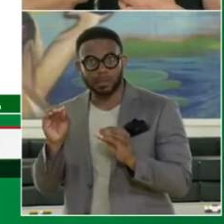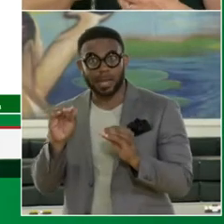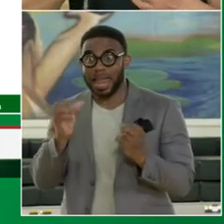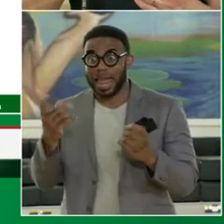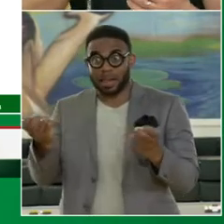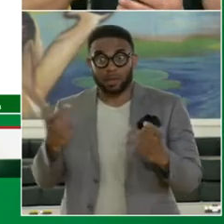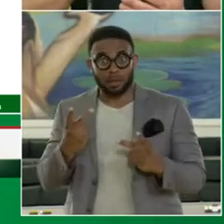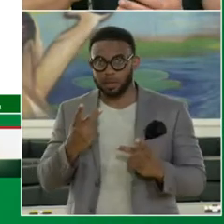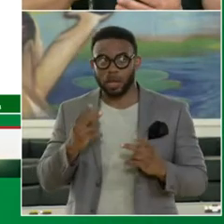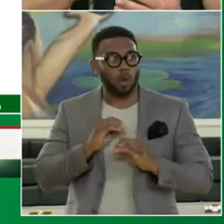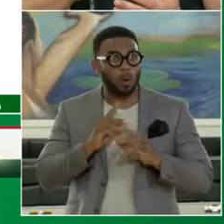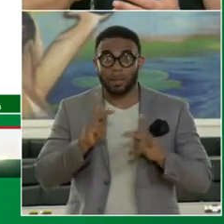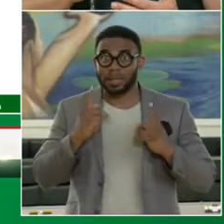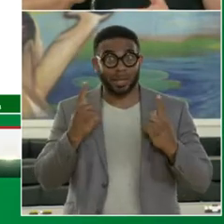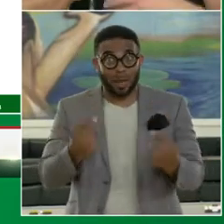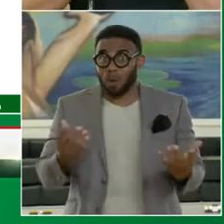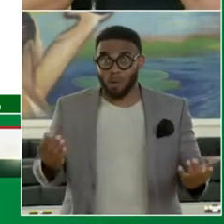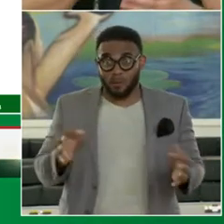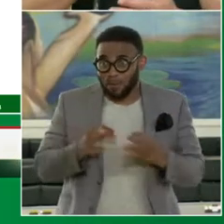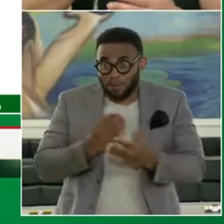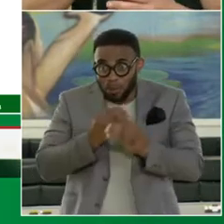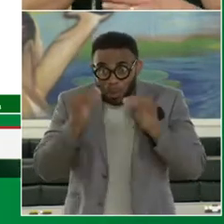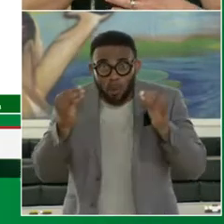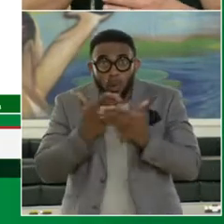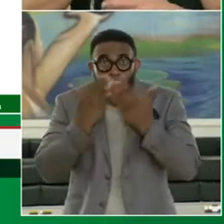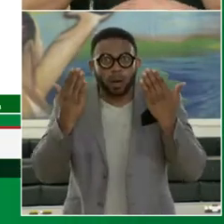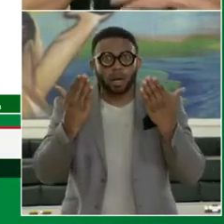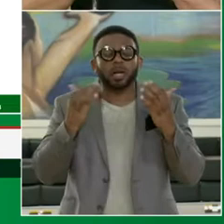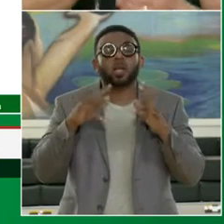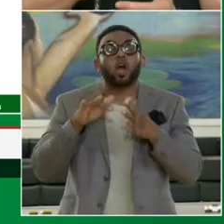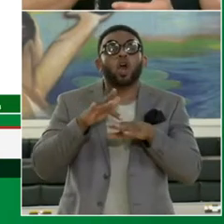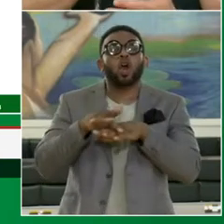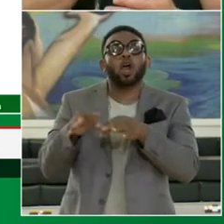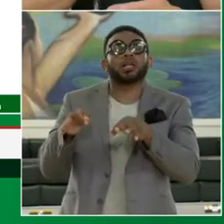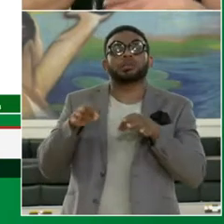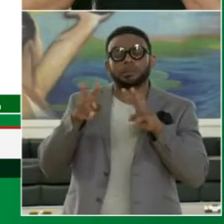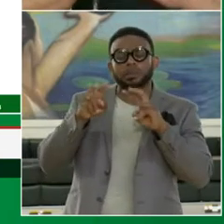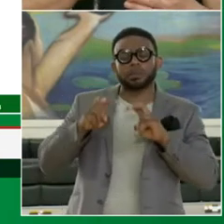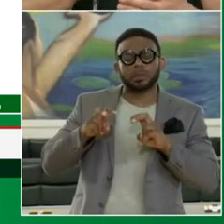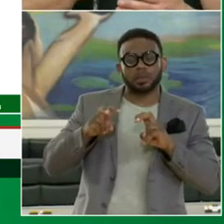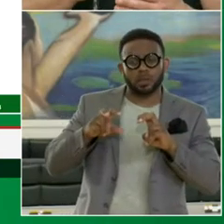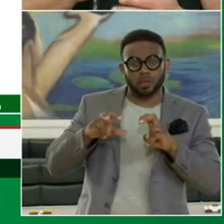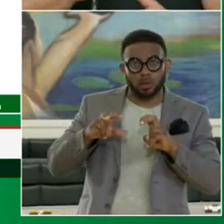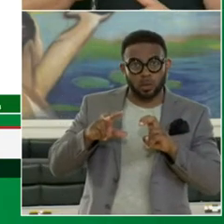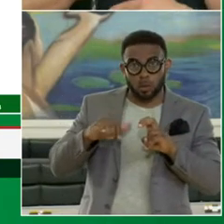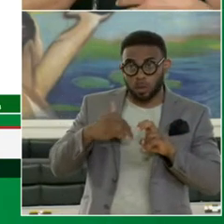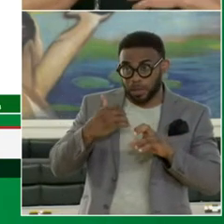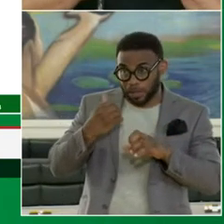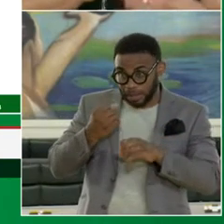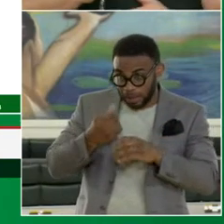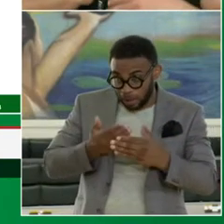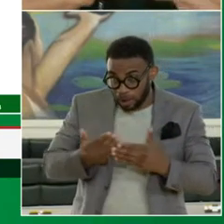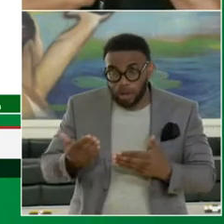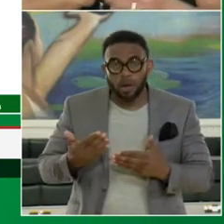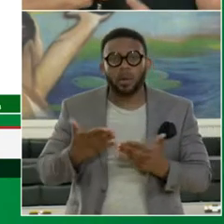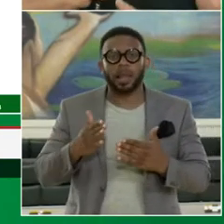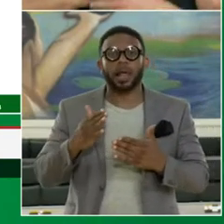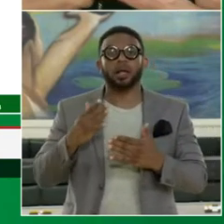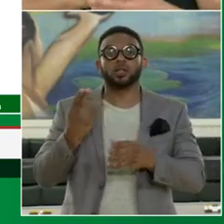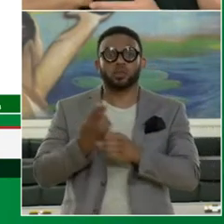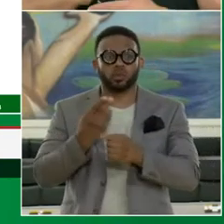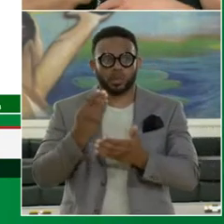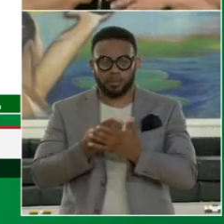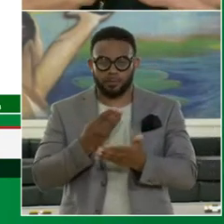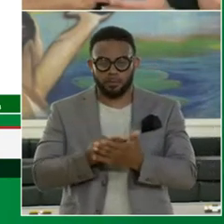citizens that come home and have no place to go. So doing these assessments early on, and as soon as they get here, if we don't get them a year out, will allow us to use